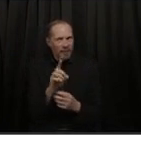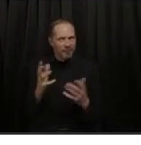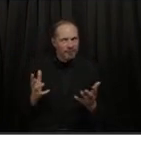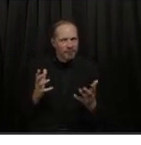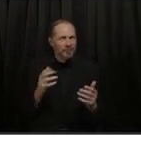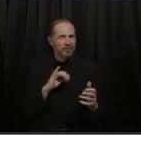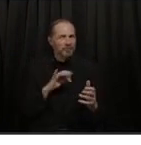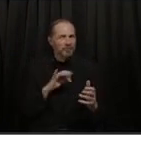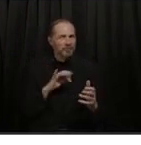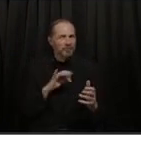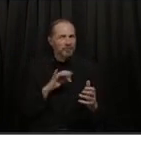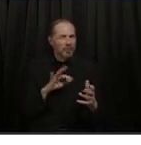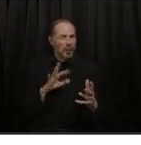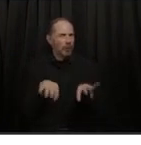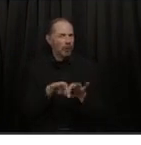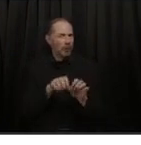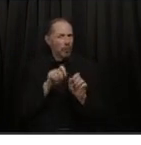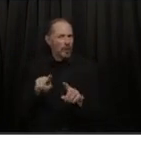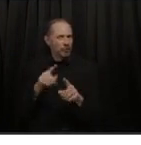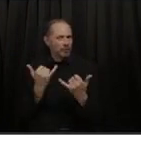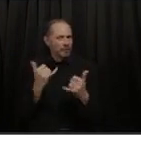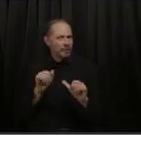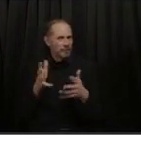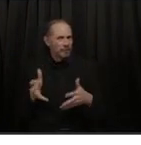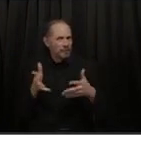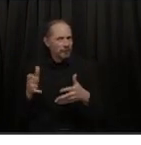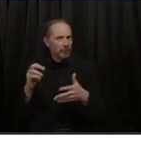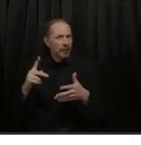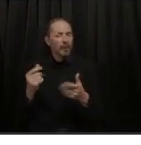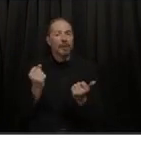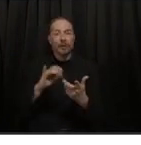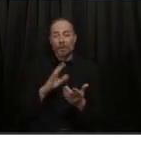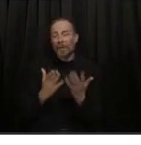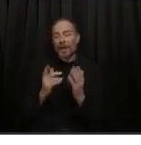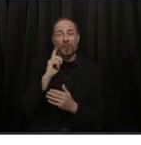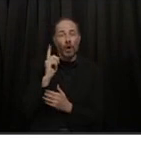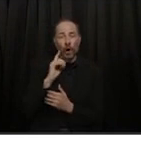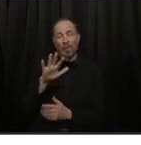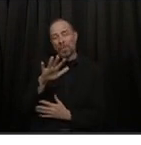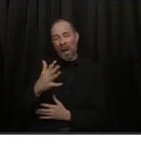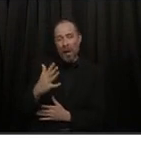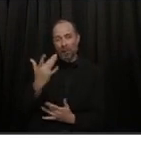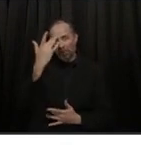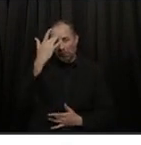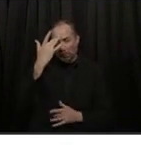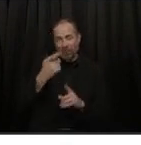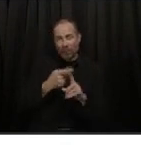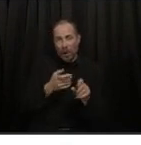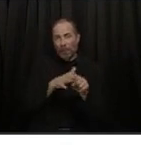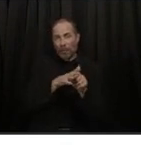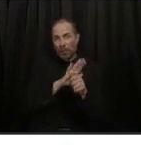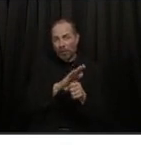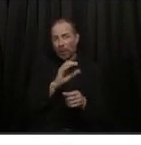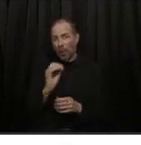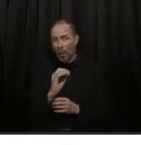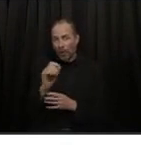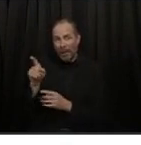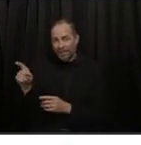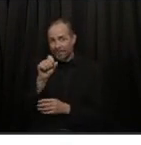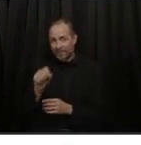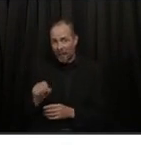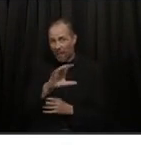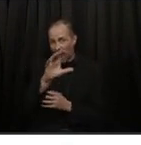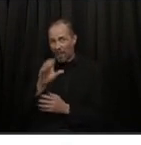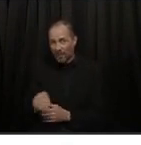the critical remaining questions. You may have heard in the media about some reports of mild illness coming from clinicians in South Africa.